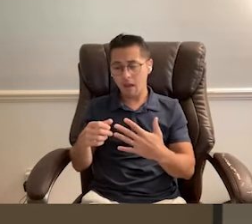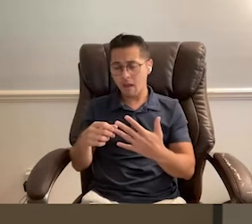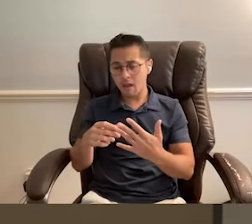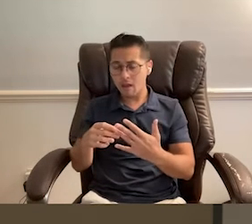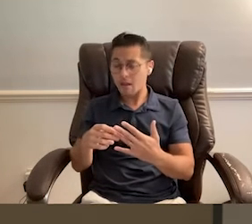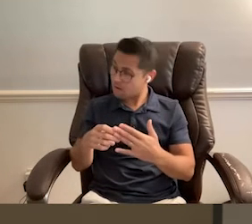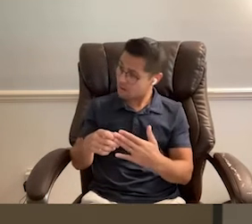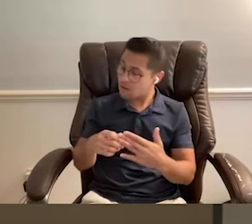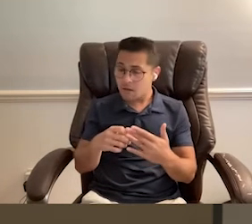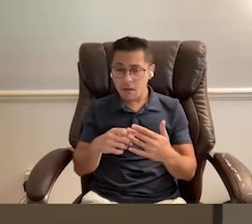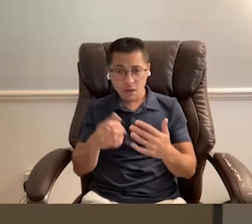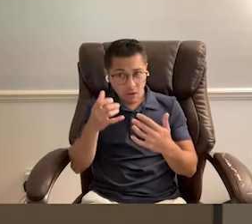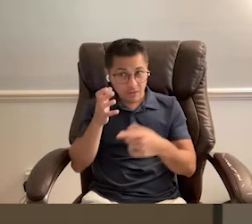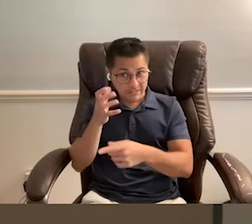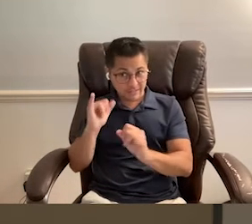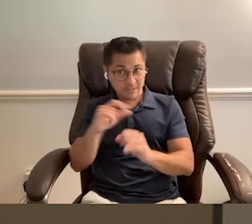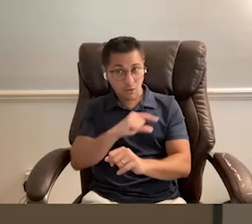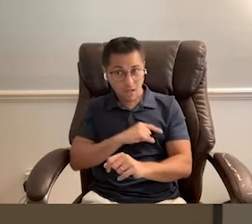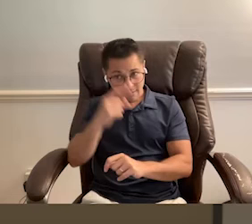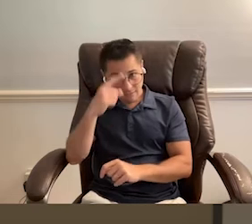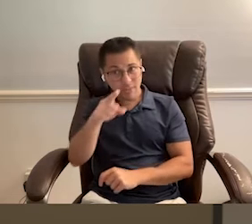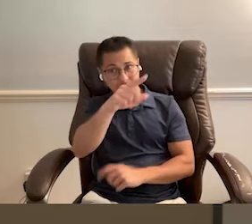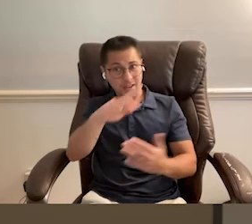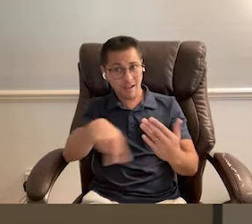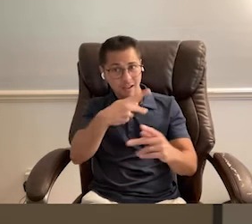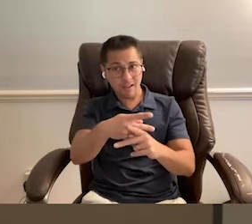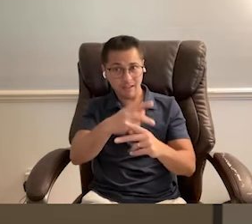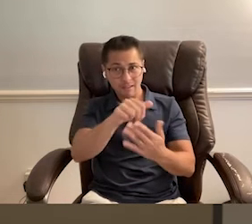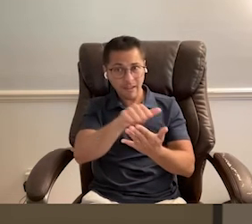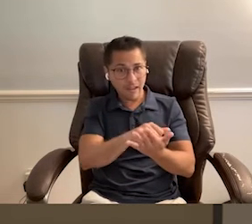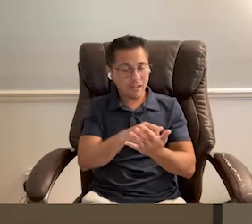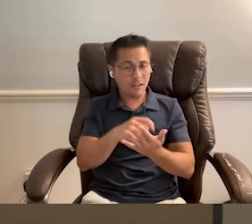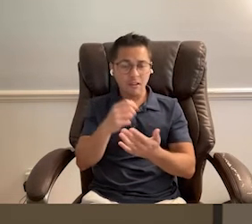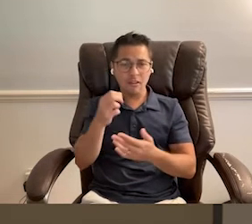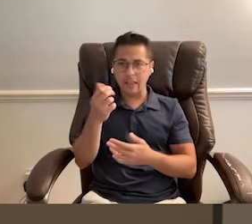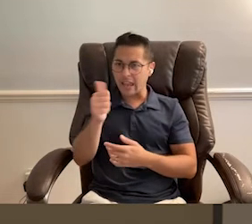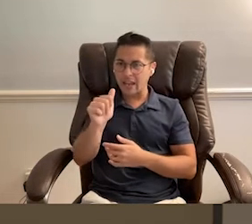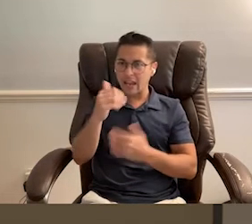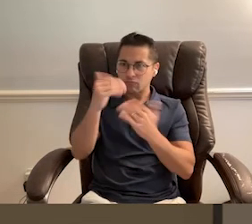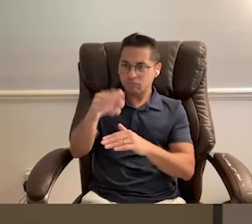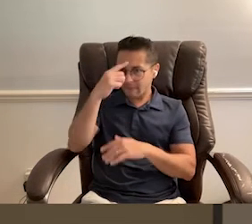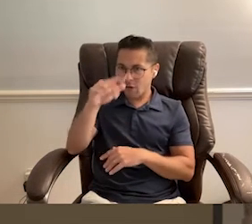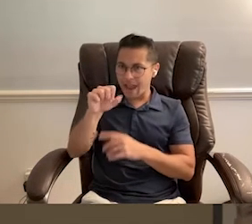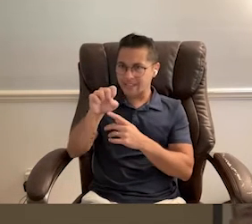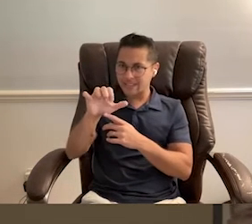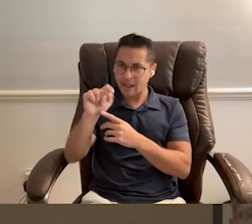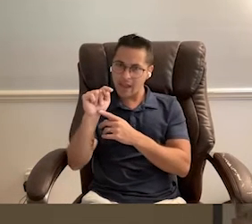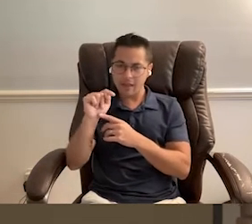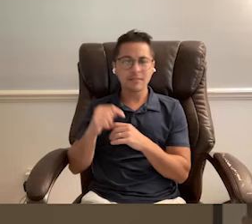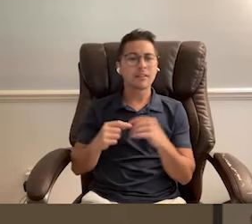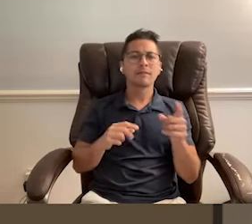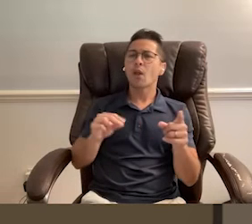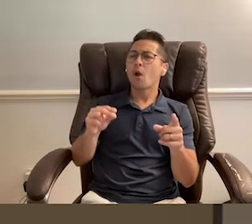would they still qualify for an ABLE account? Is there any asset? No. So it's able. Her question is basically if somebody has other